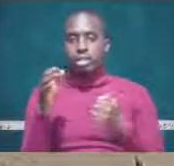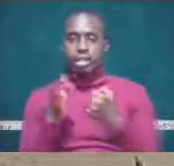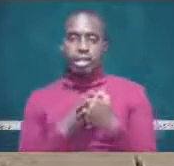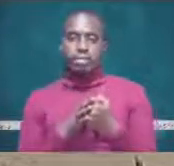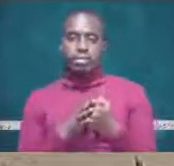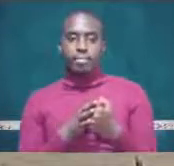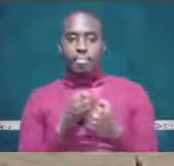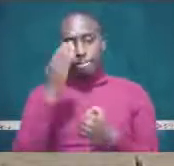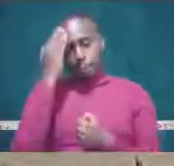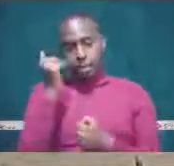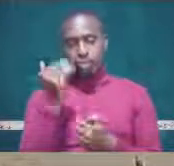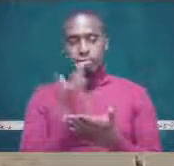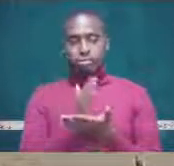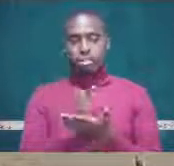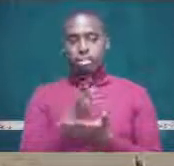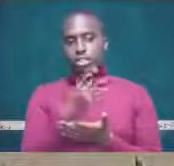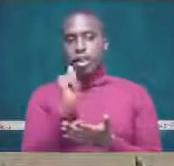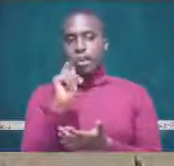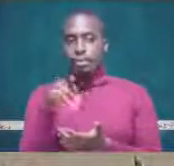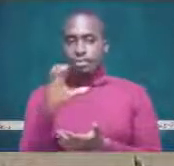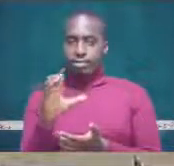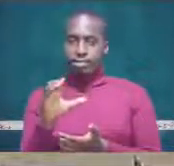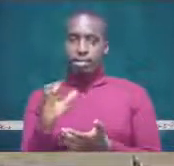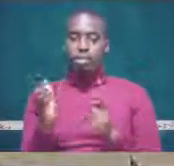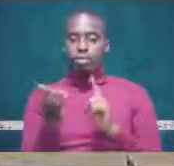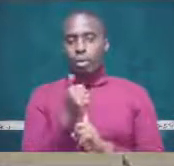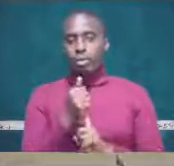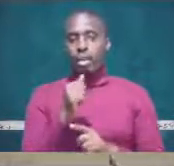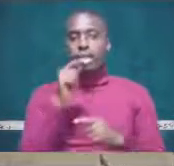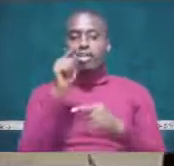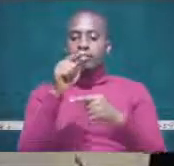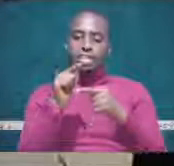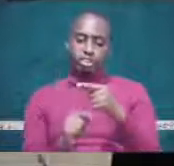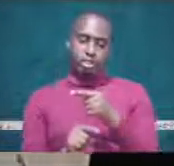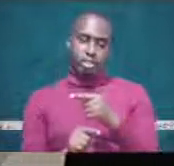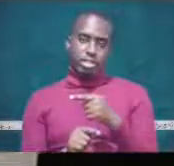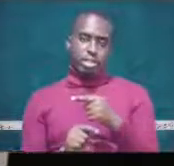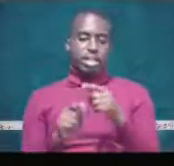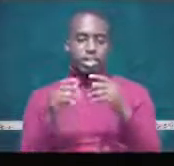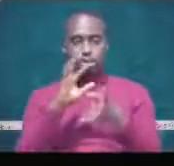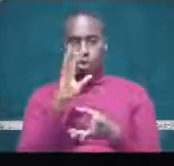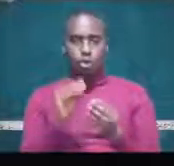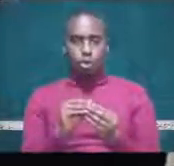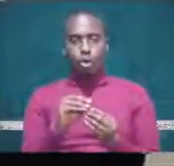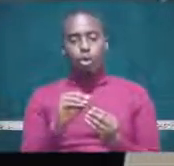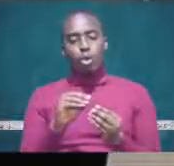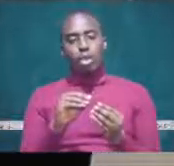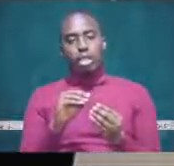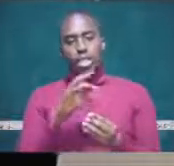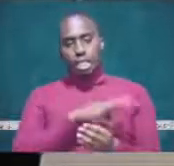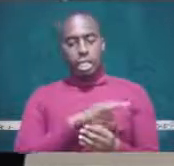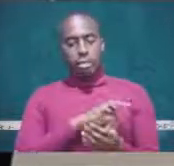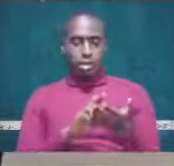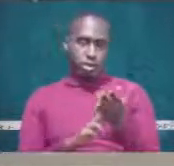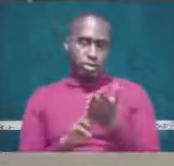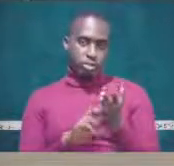0.8. Because average propensity to consume, it is the fraction of the total income that is consumed. That is how